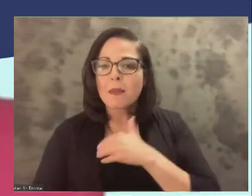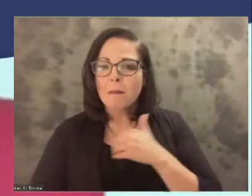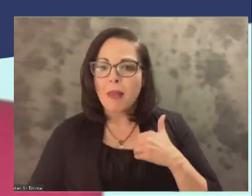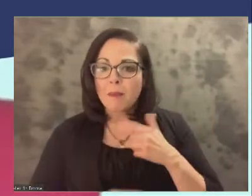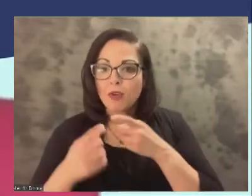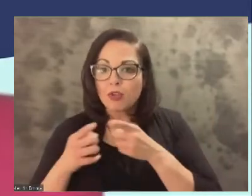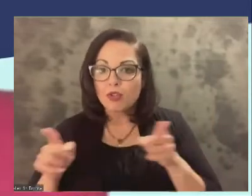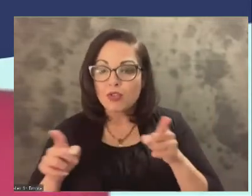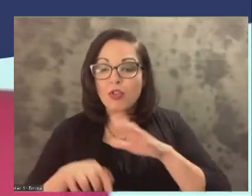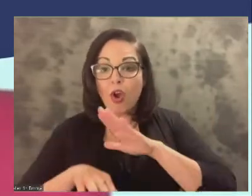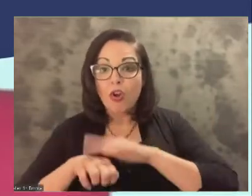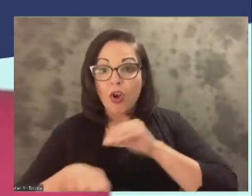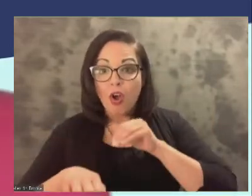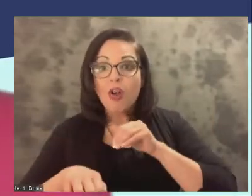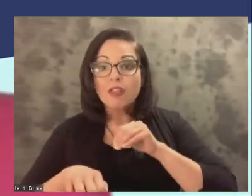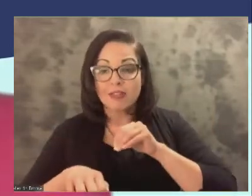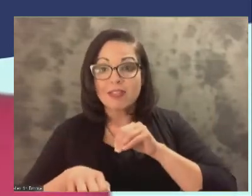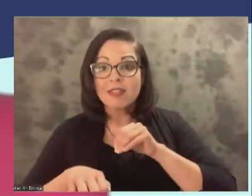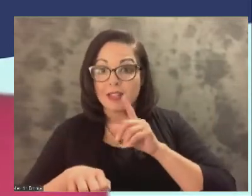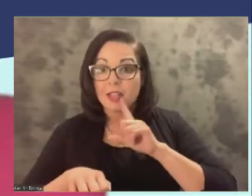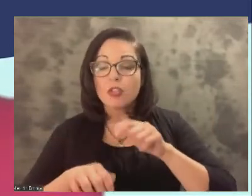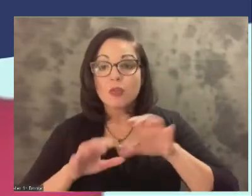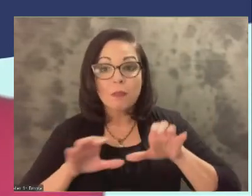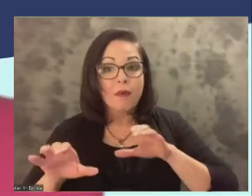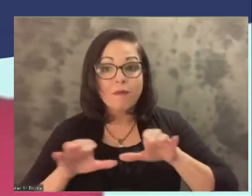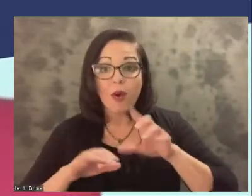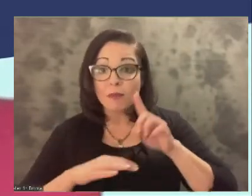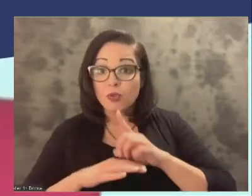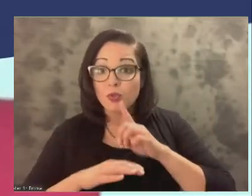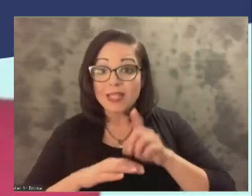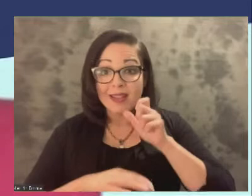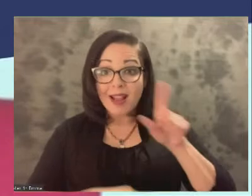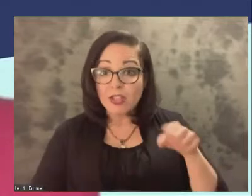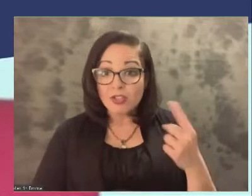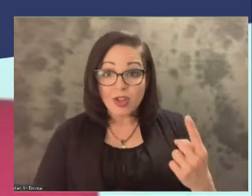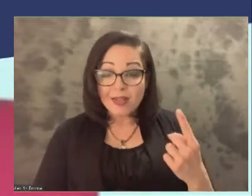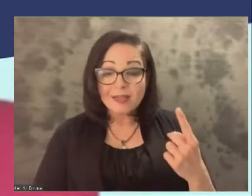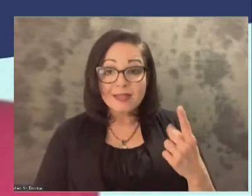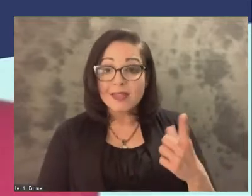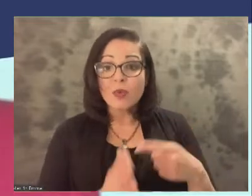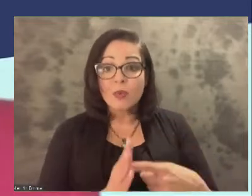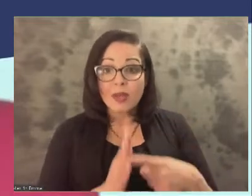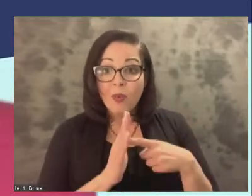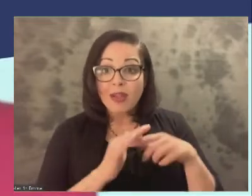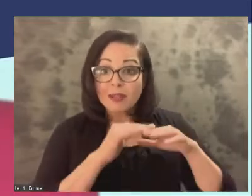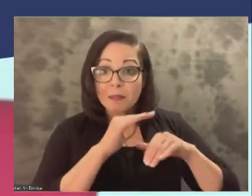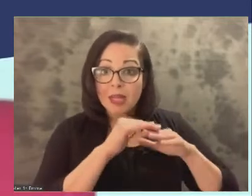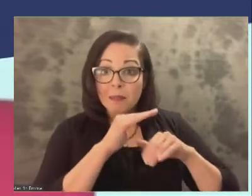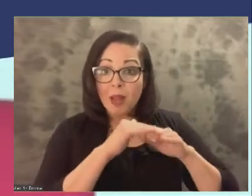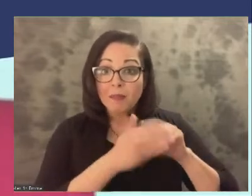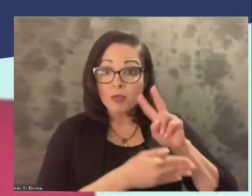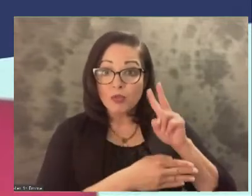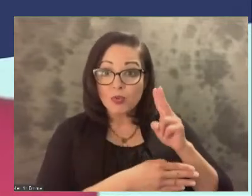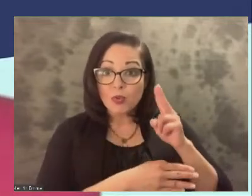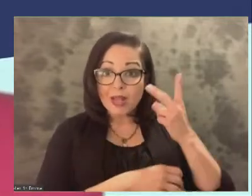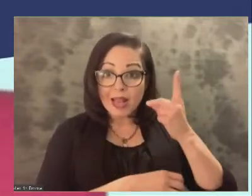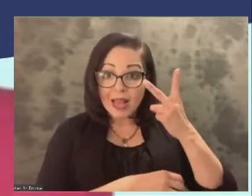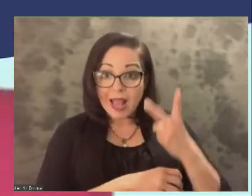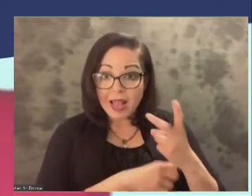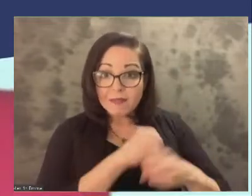to perform a duty that normally take at a minimum 2.5 years to